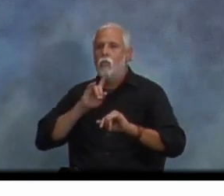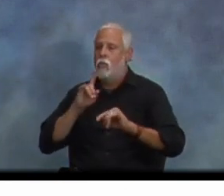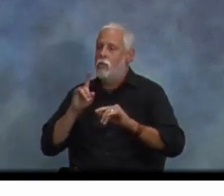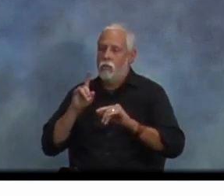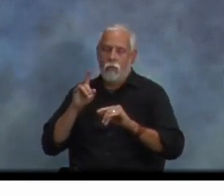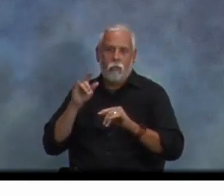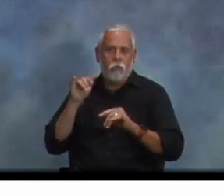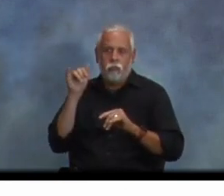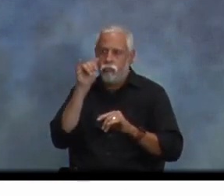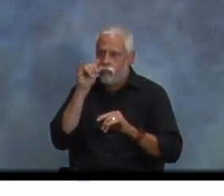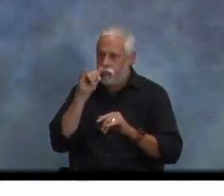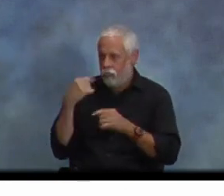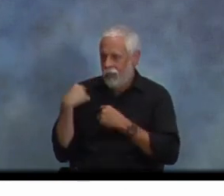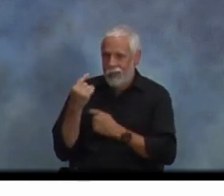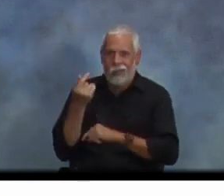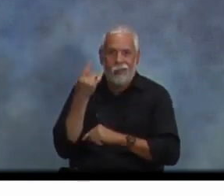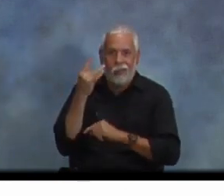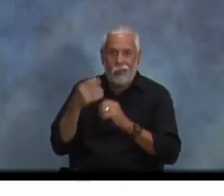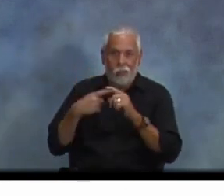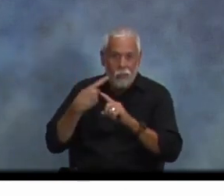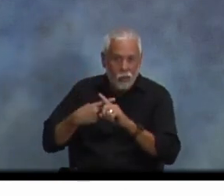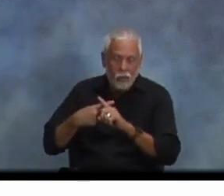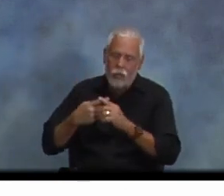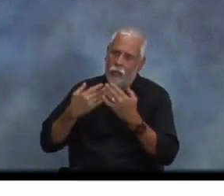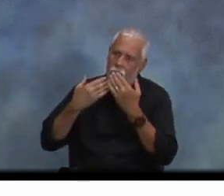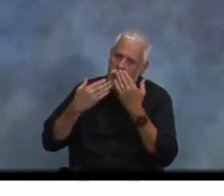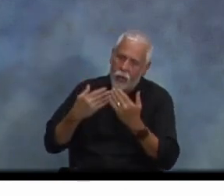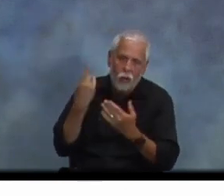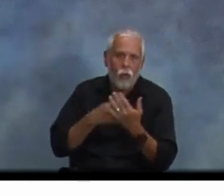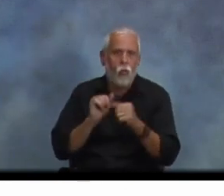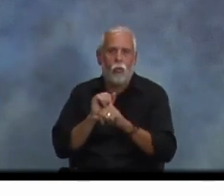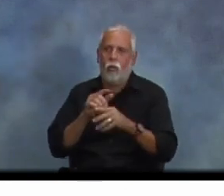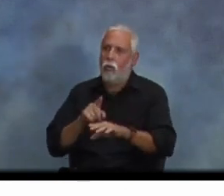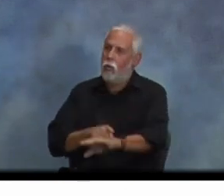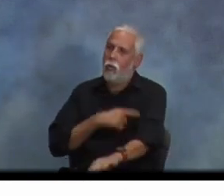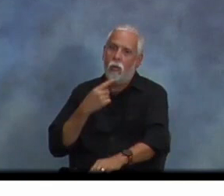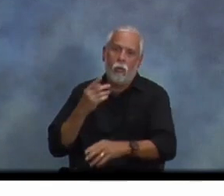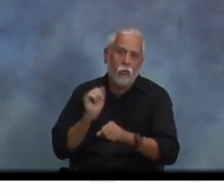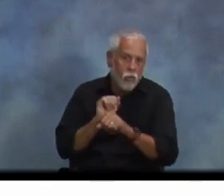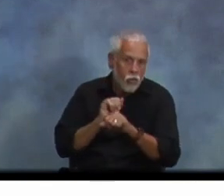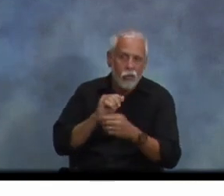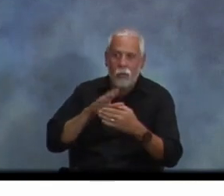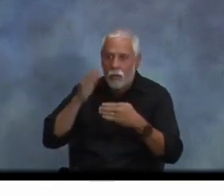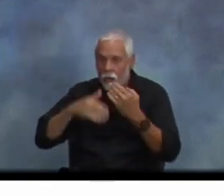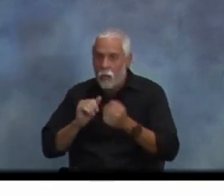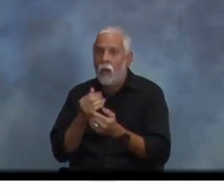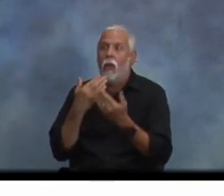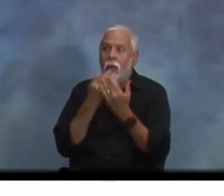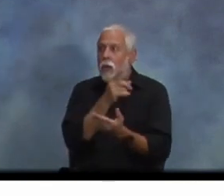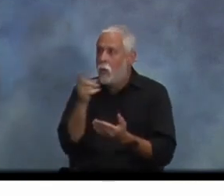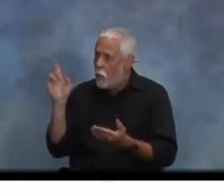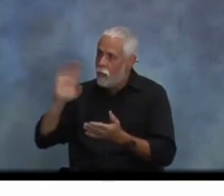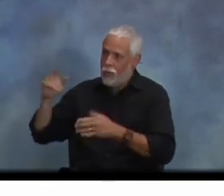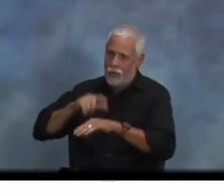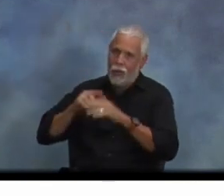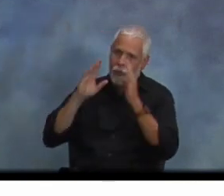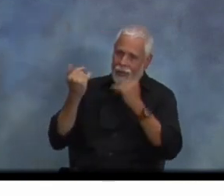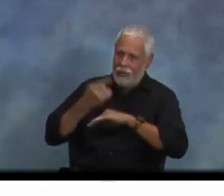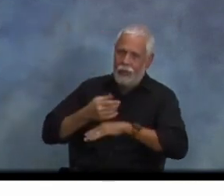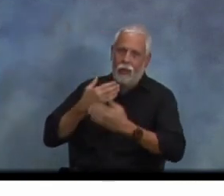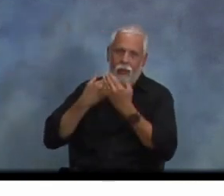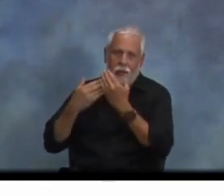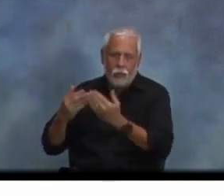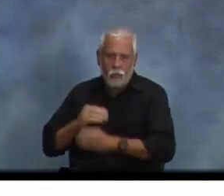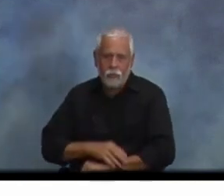more over the last 18 months. Thank you for the long hours and the weekends, and thank you all for your time and attention today.